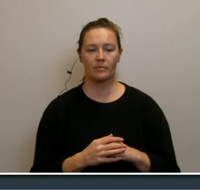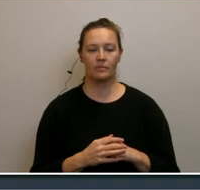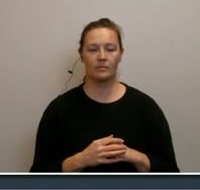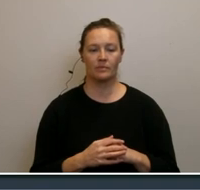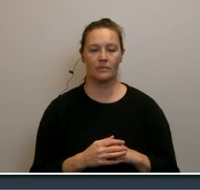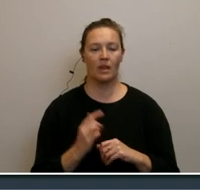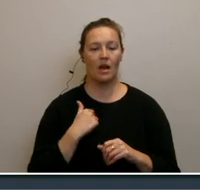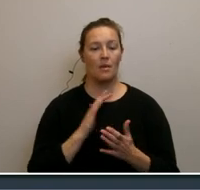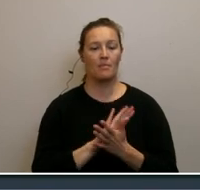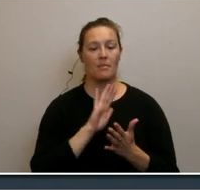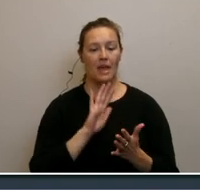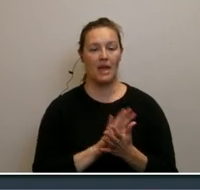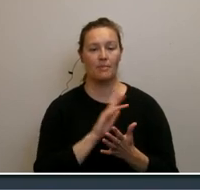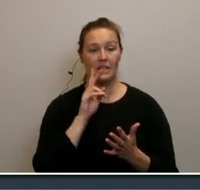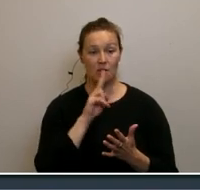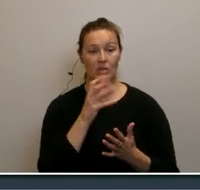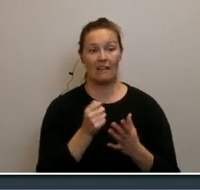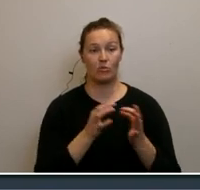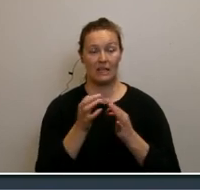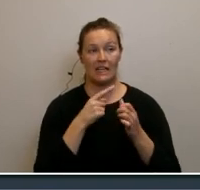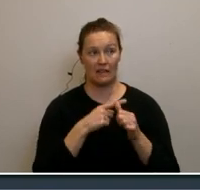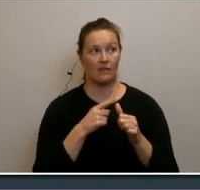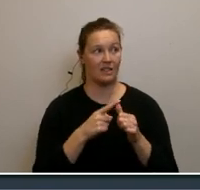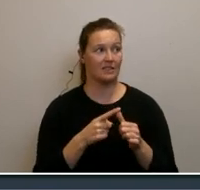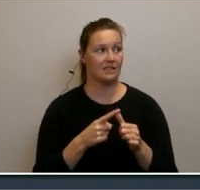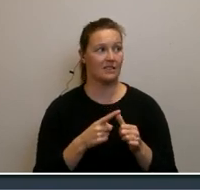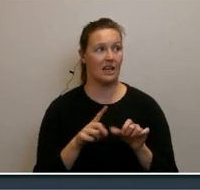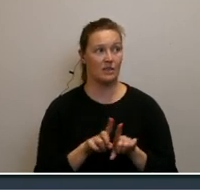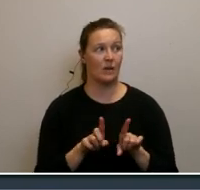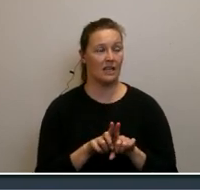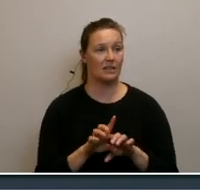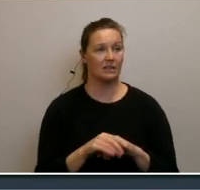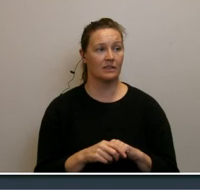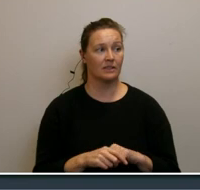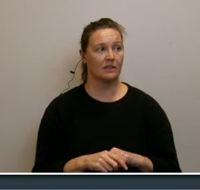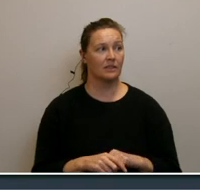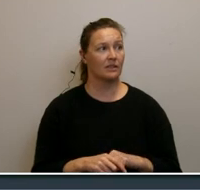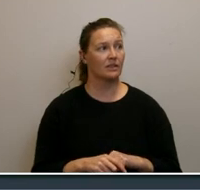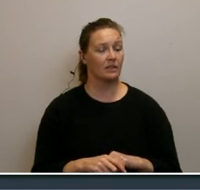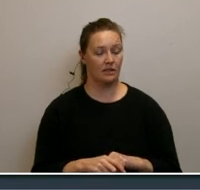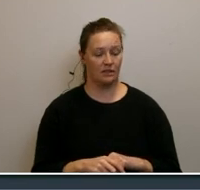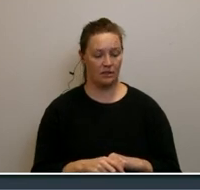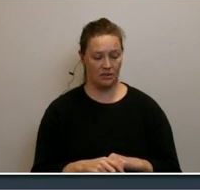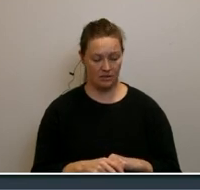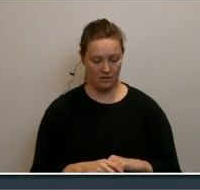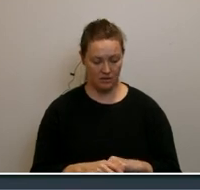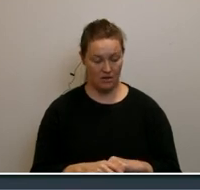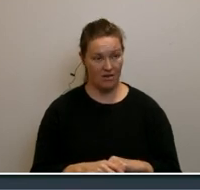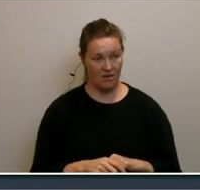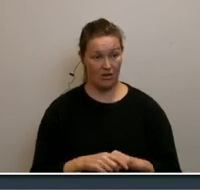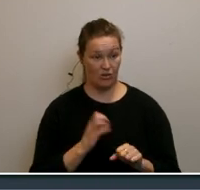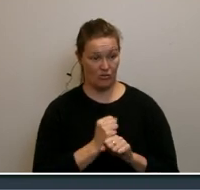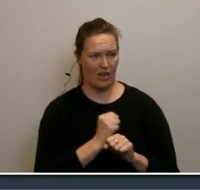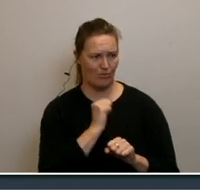see that you had some planning advice coming with you. I think, Graham, commend you for